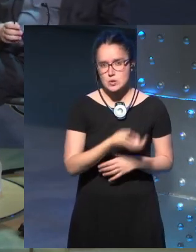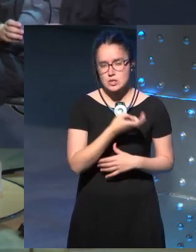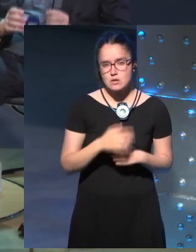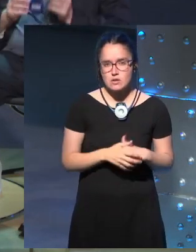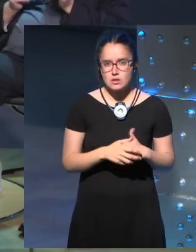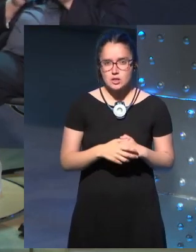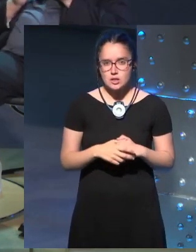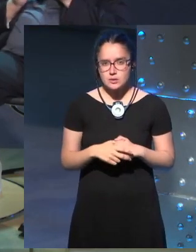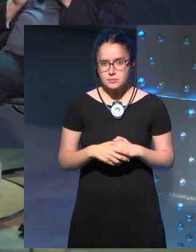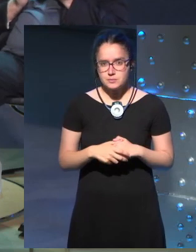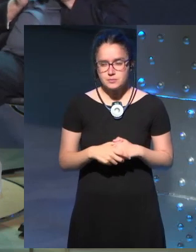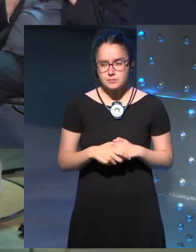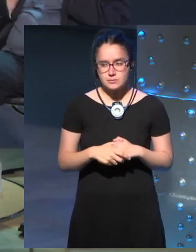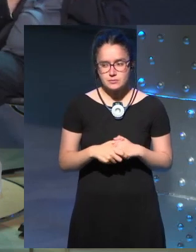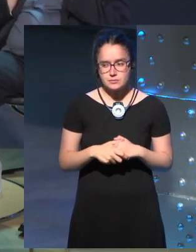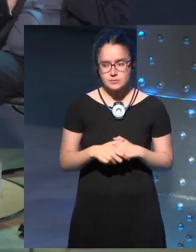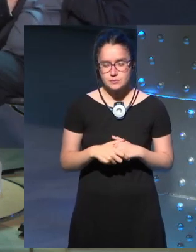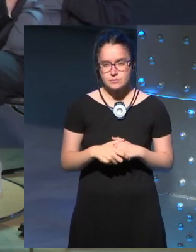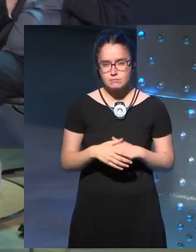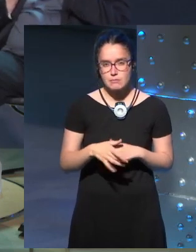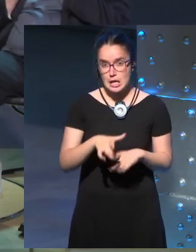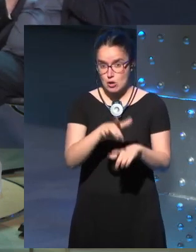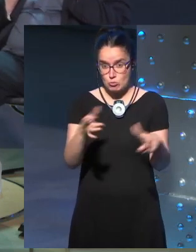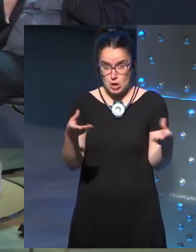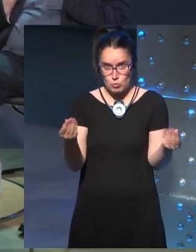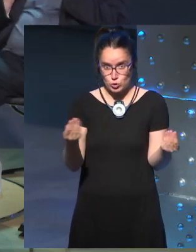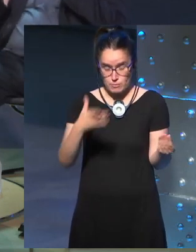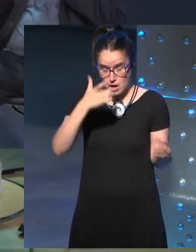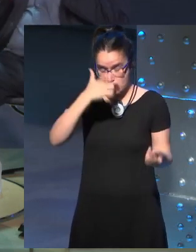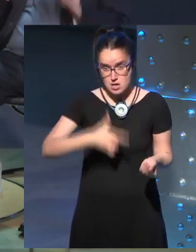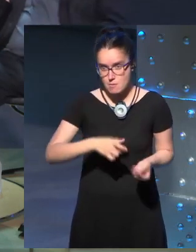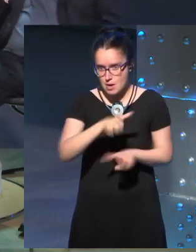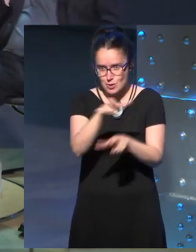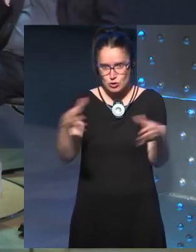for many of us, for me, and for many people,